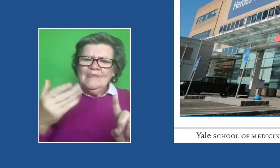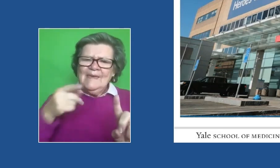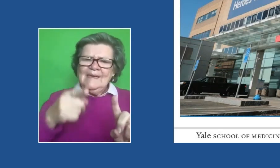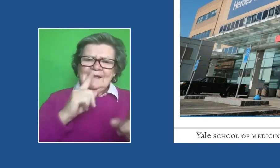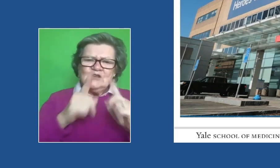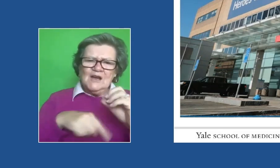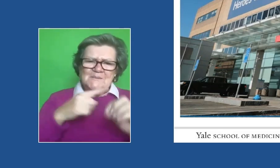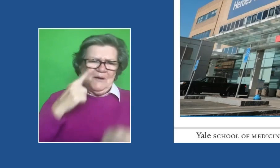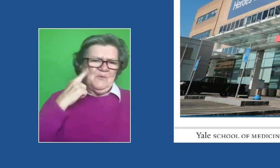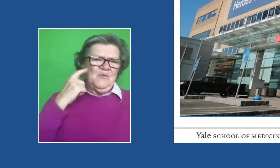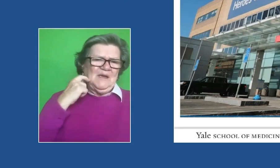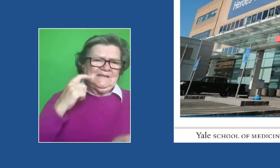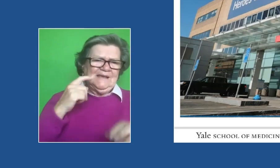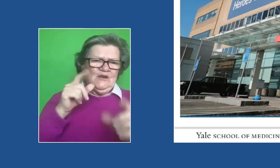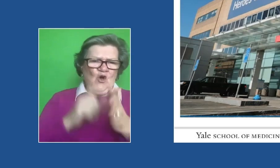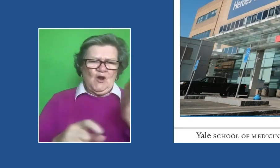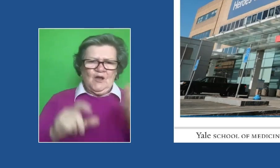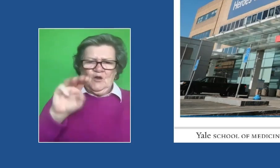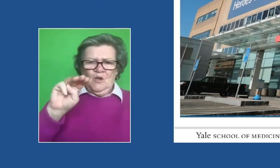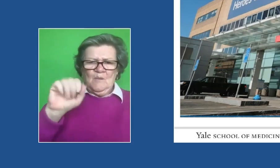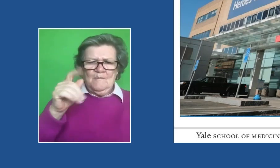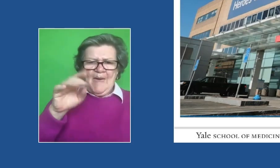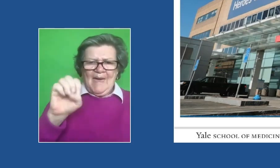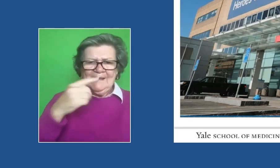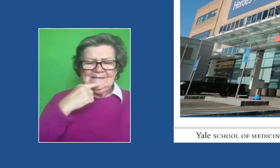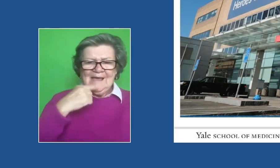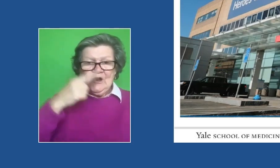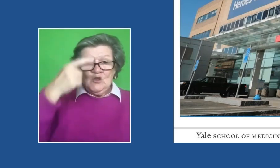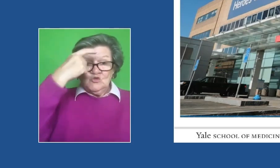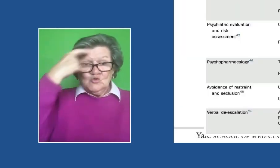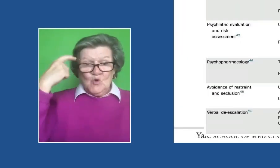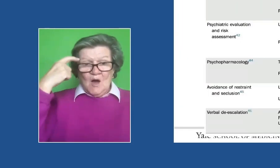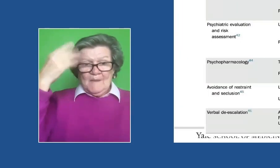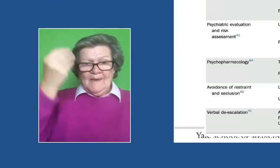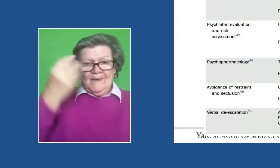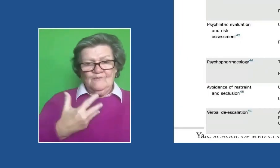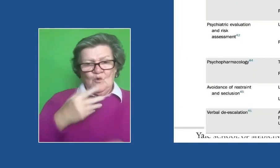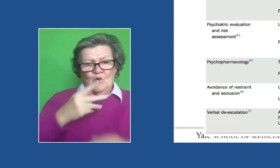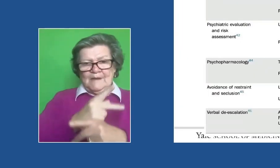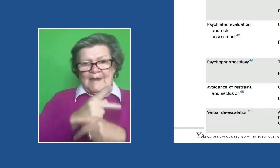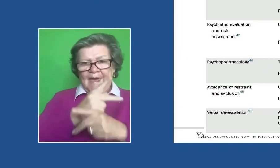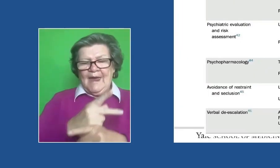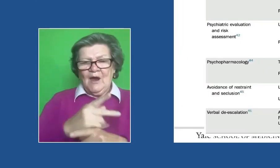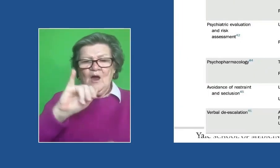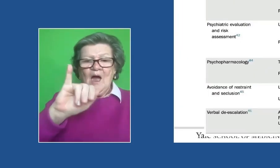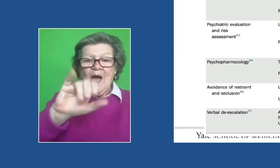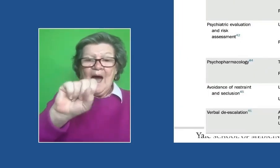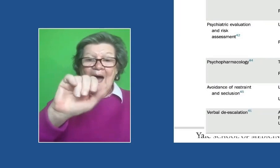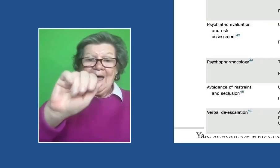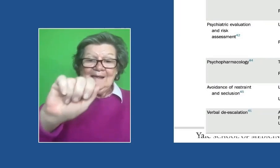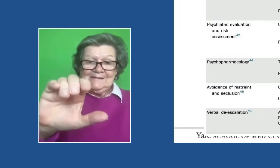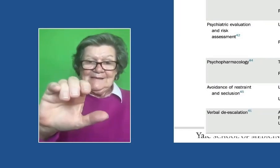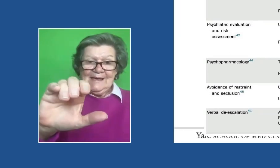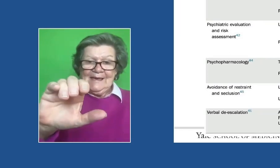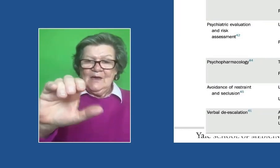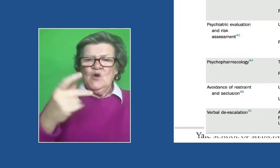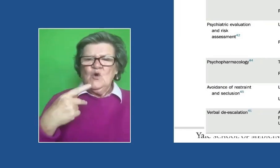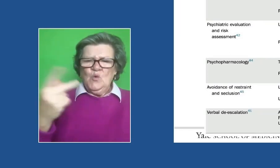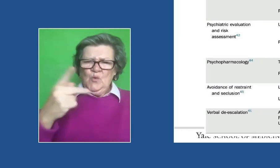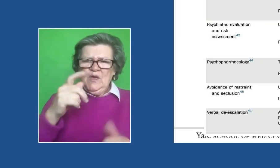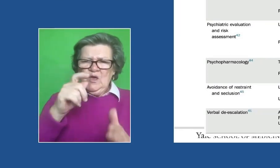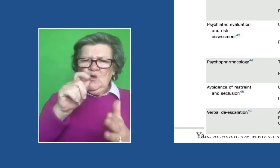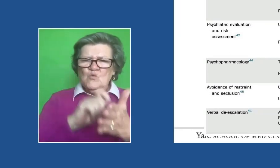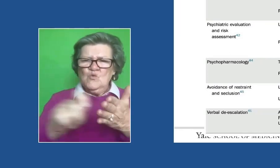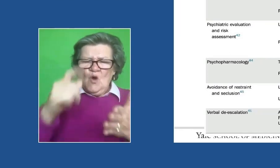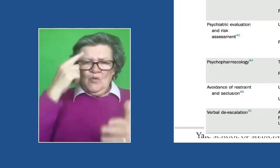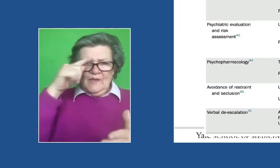recent article that Maggie mentioned is a sense of trauma-informed care. So Isaac and I wrote this recent article in the Annals of Emergency Medicine to try